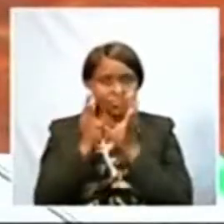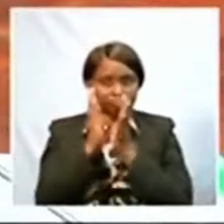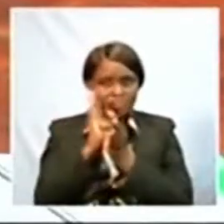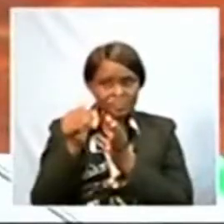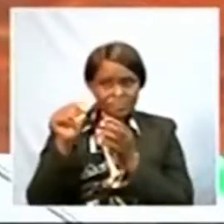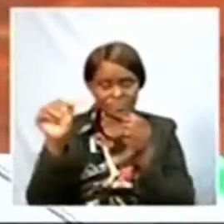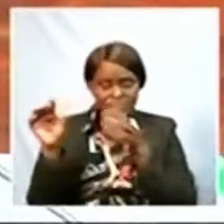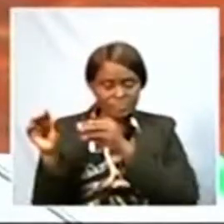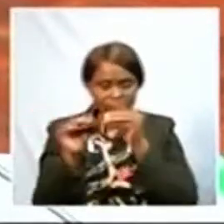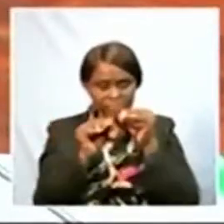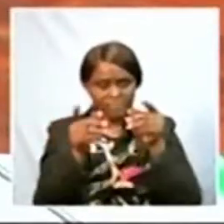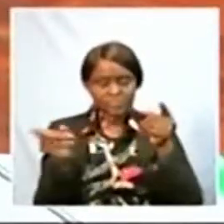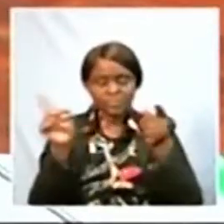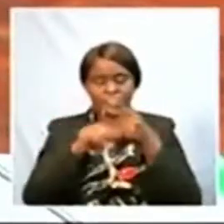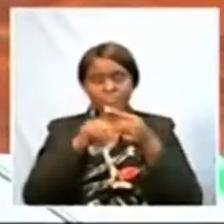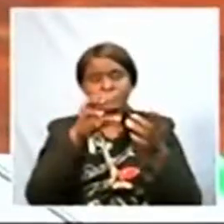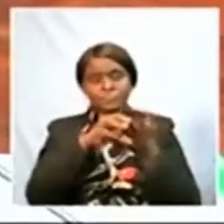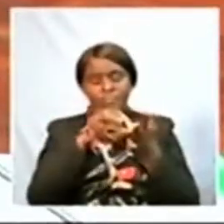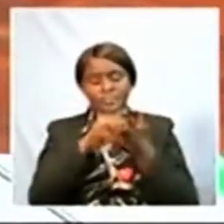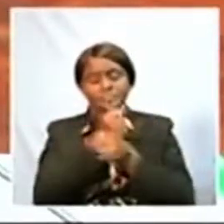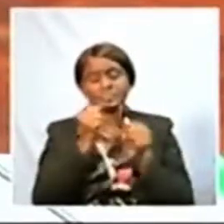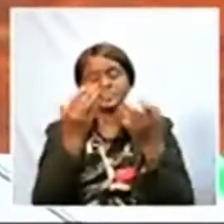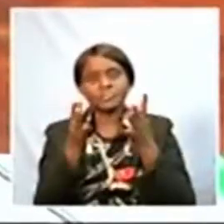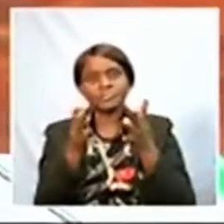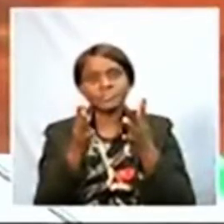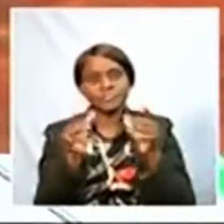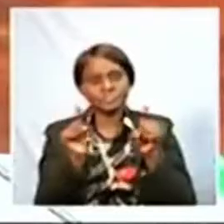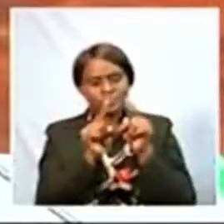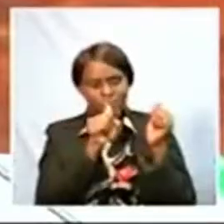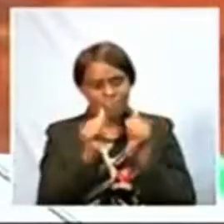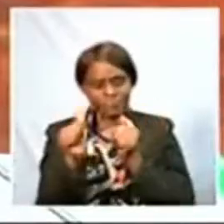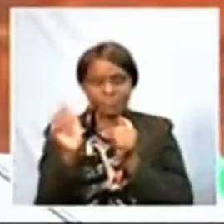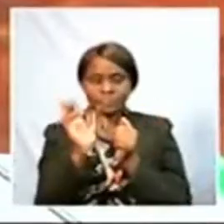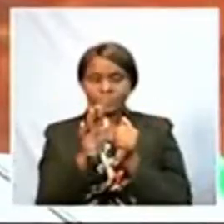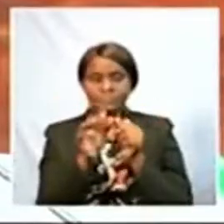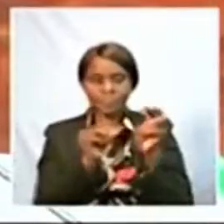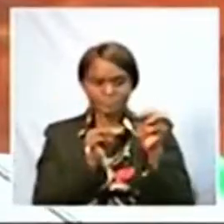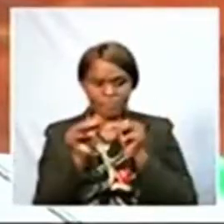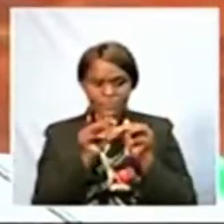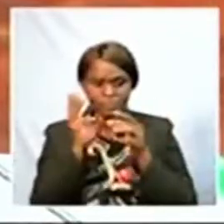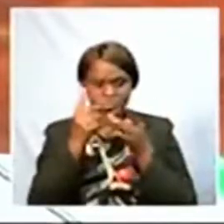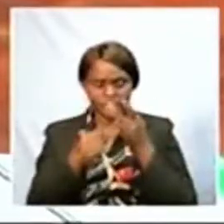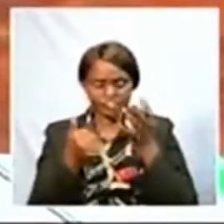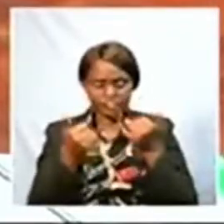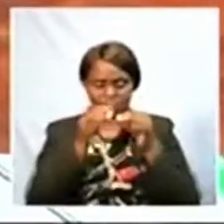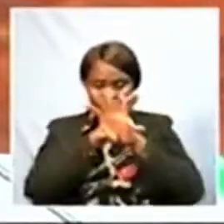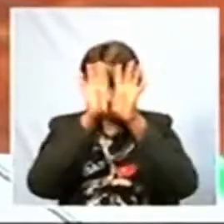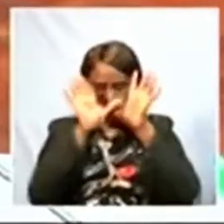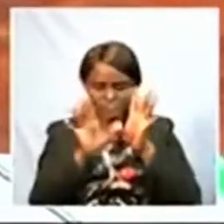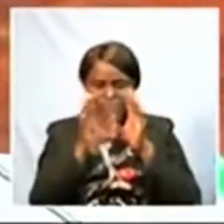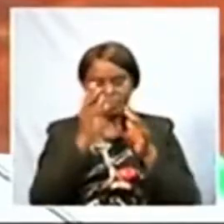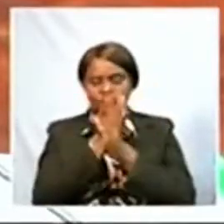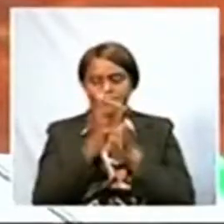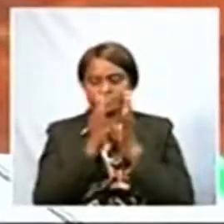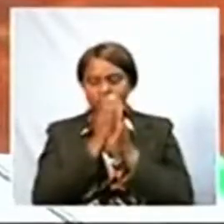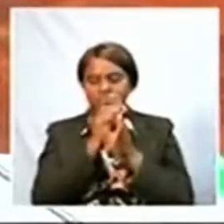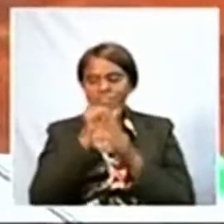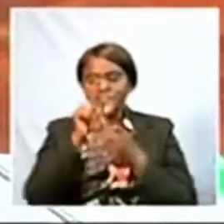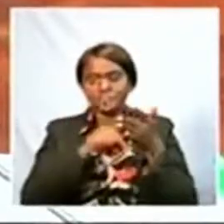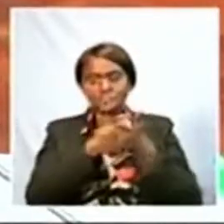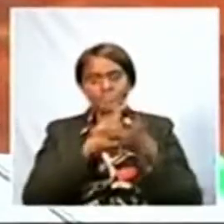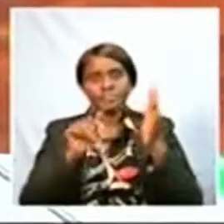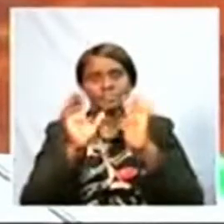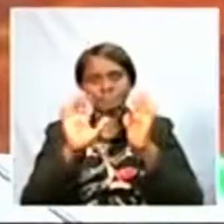to demobilize until the matter was settled. Action taken. Management would like to clarify that the contract was not